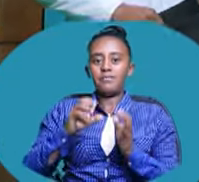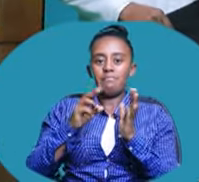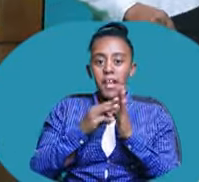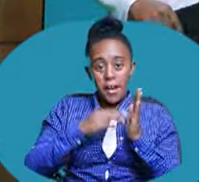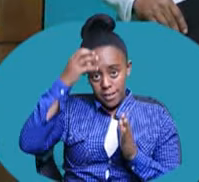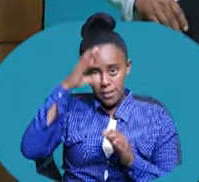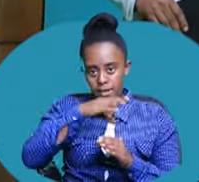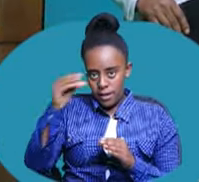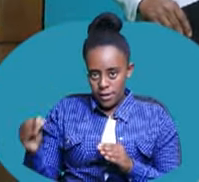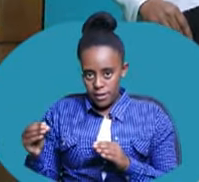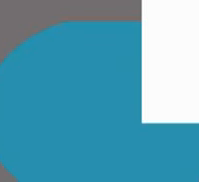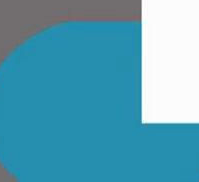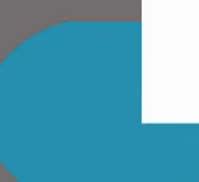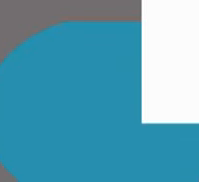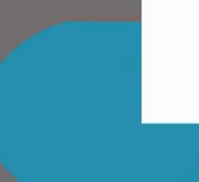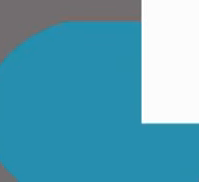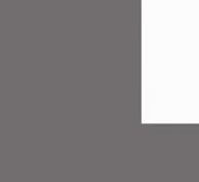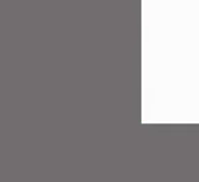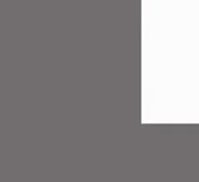Island Kingdom. The next topic,